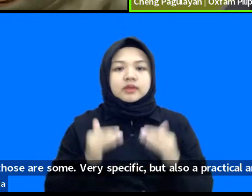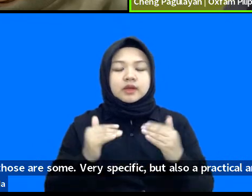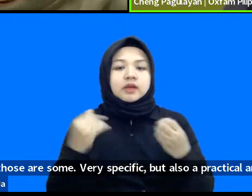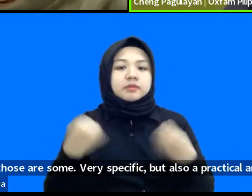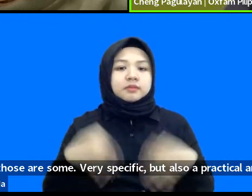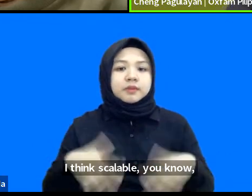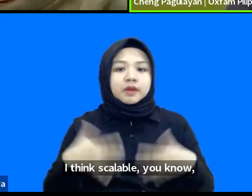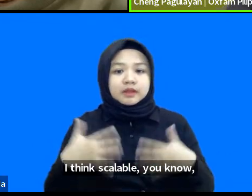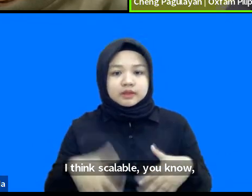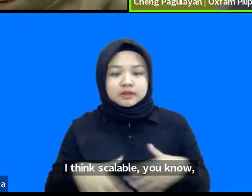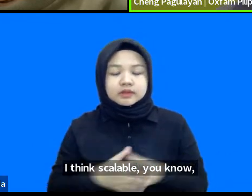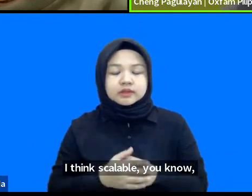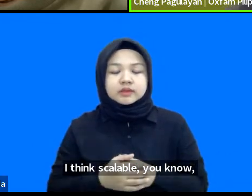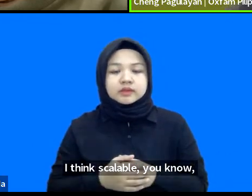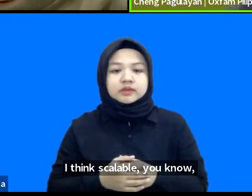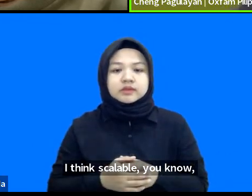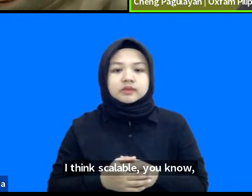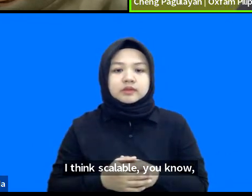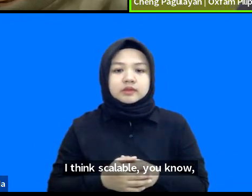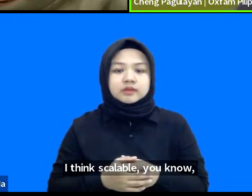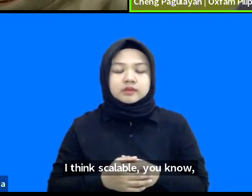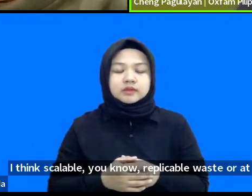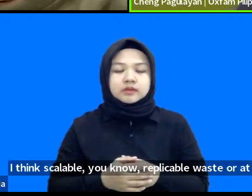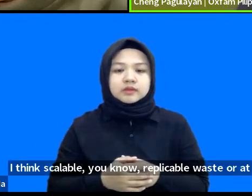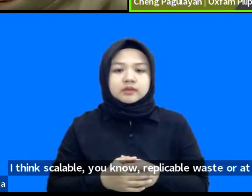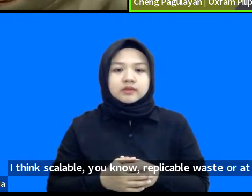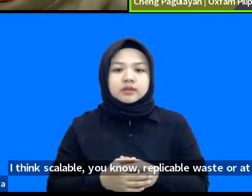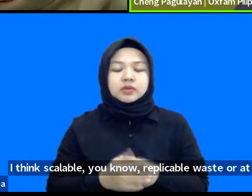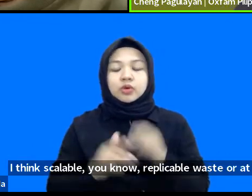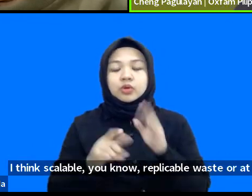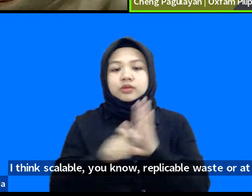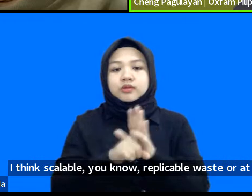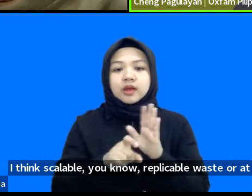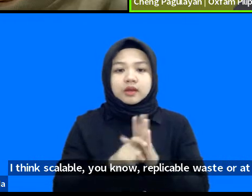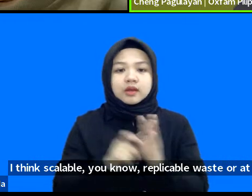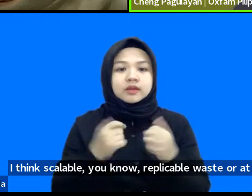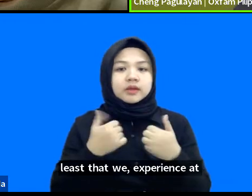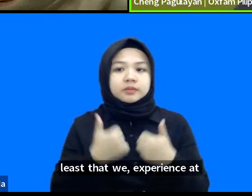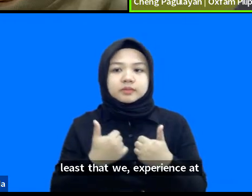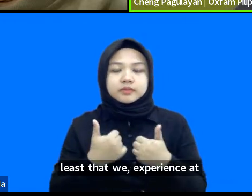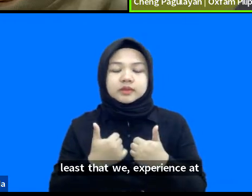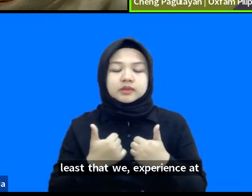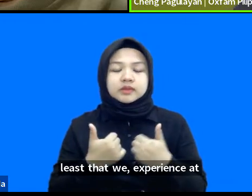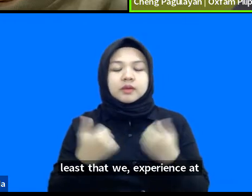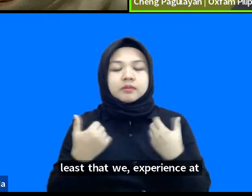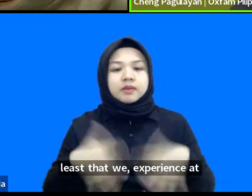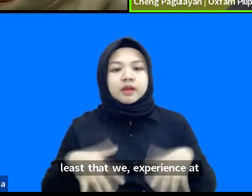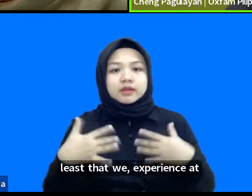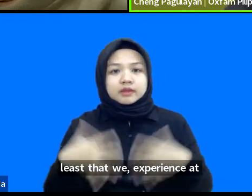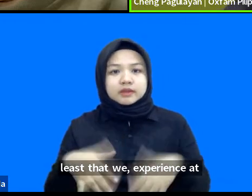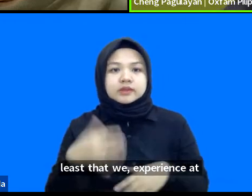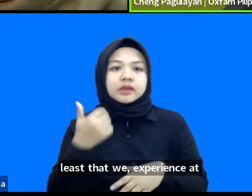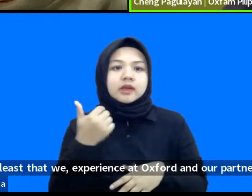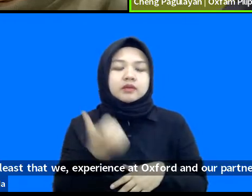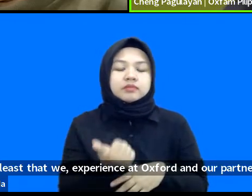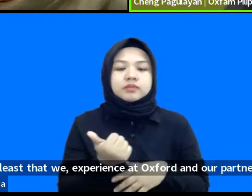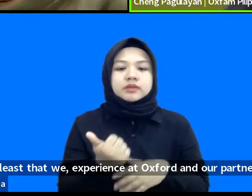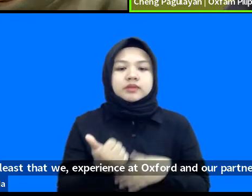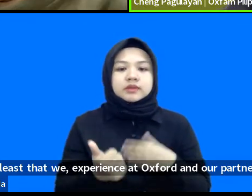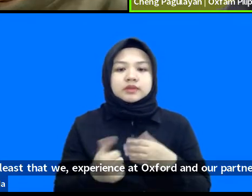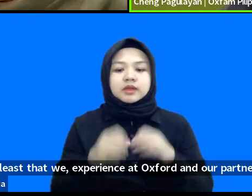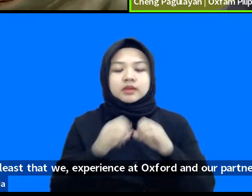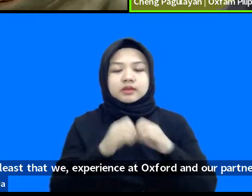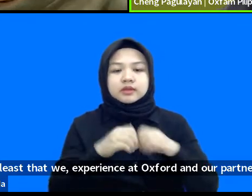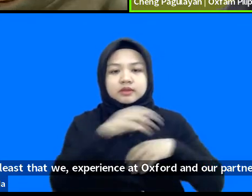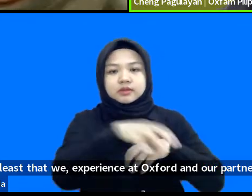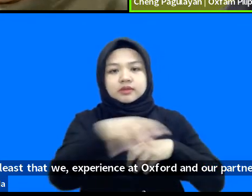replicable ways that we experience at Oxfam Pilipinas and our partner,